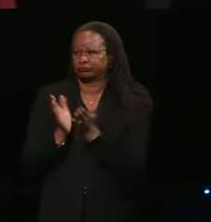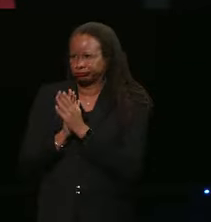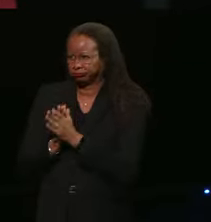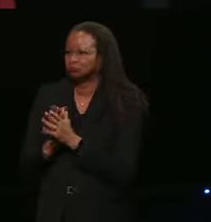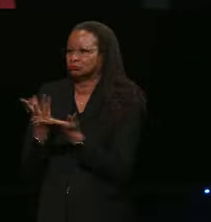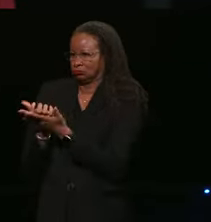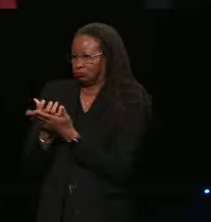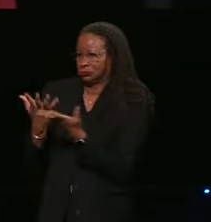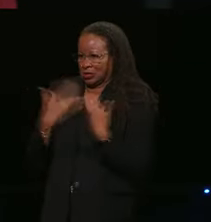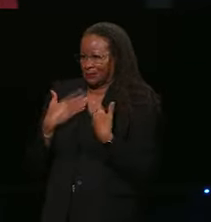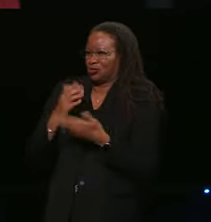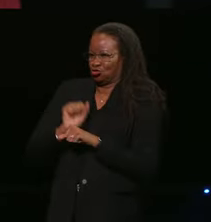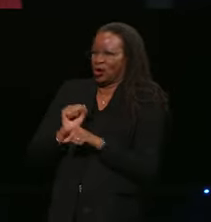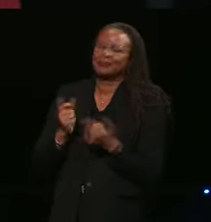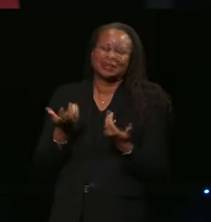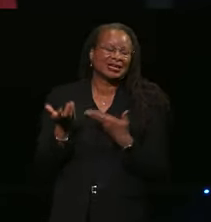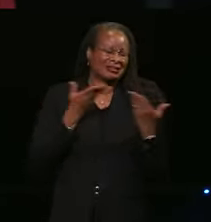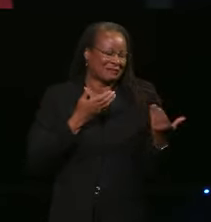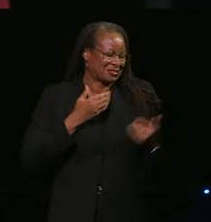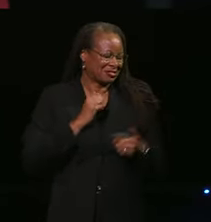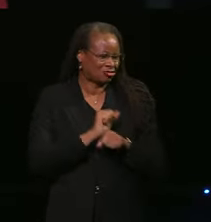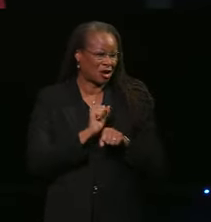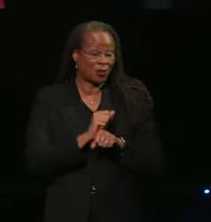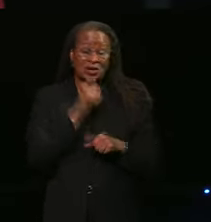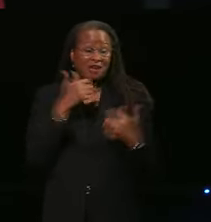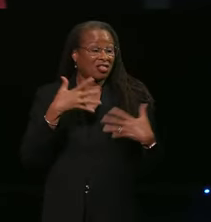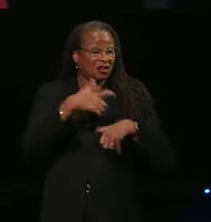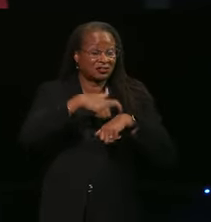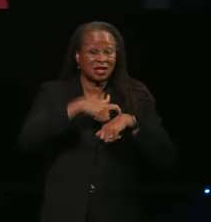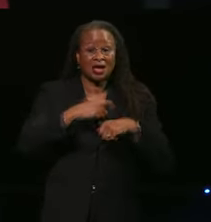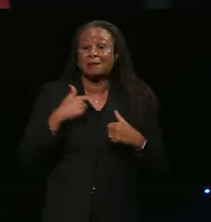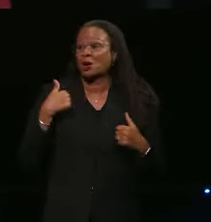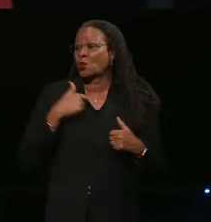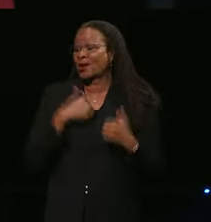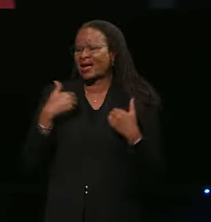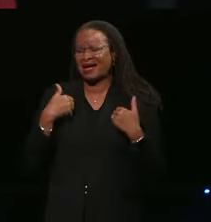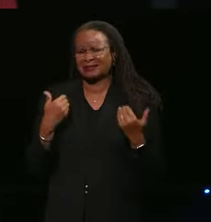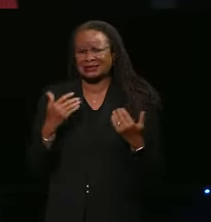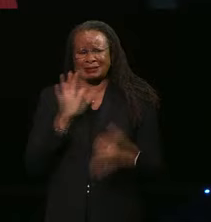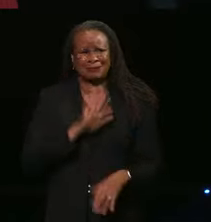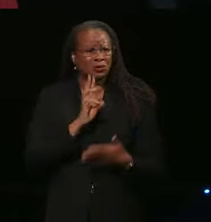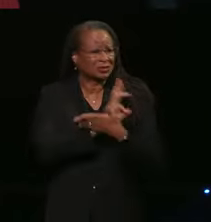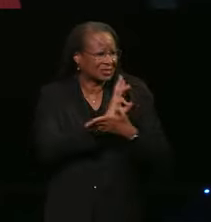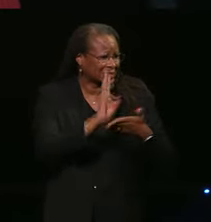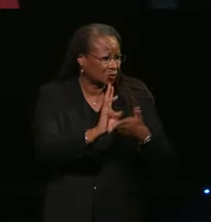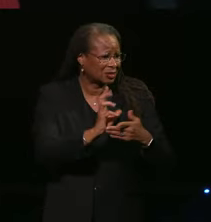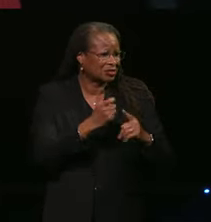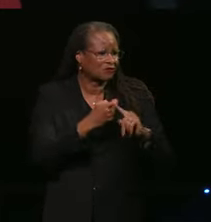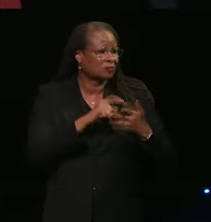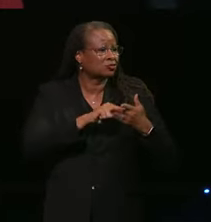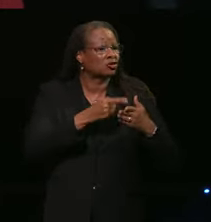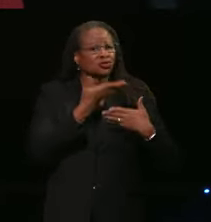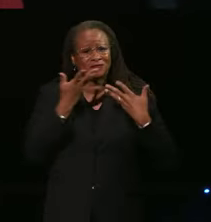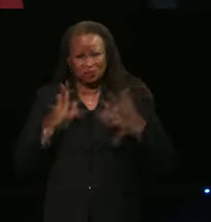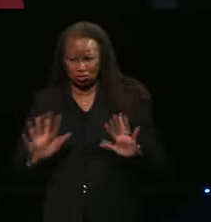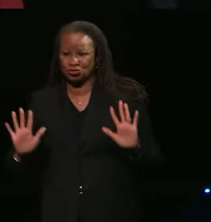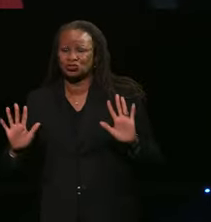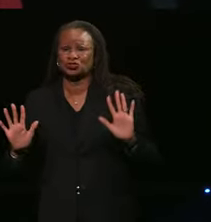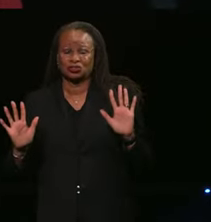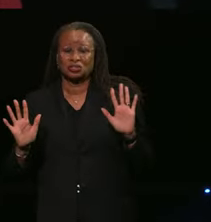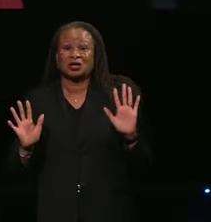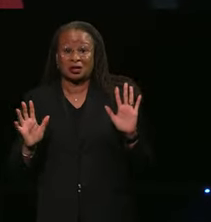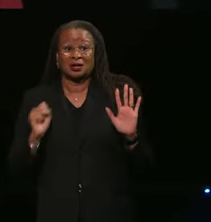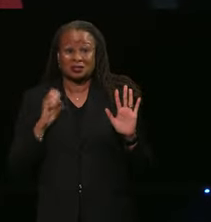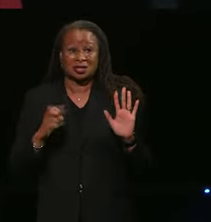And we didn't have very much time, Linda. That was the thing. We had about 6 weeks from start to finish.